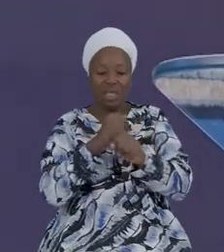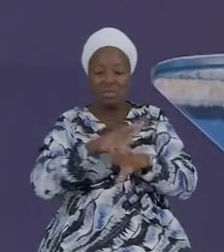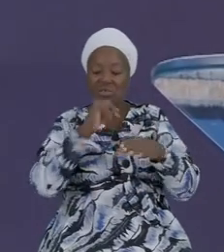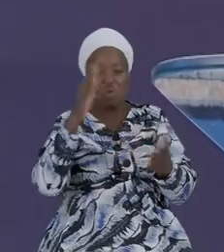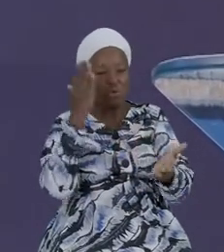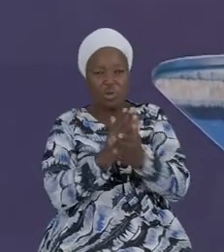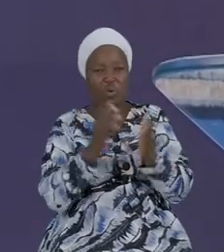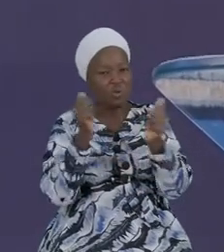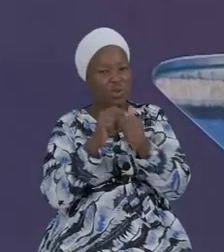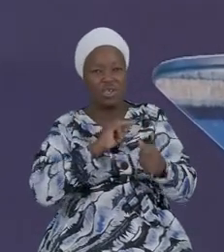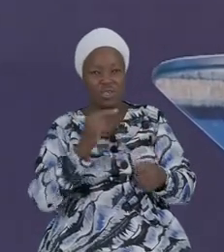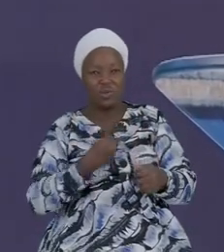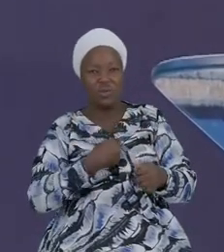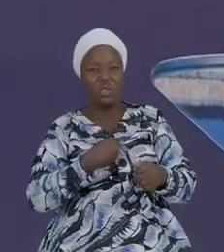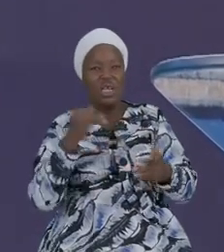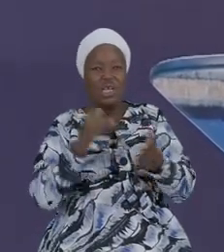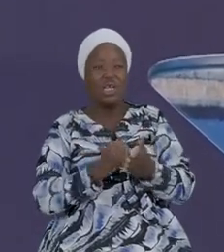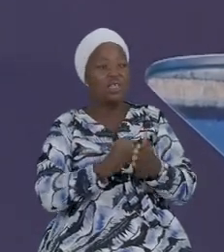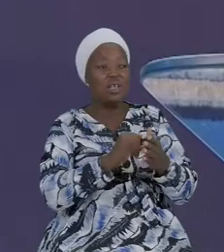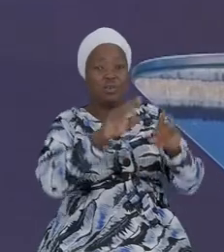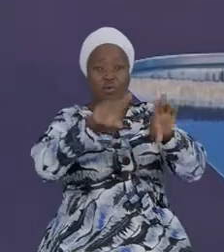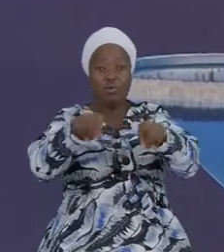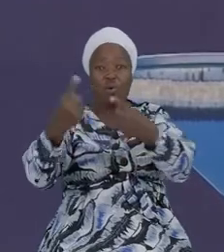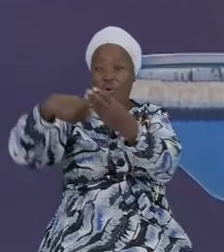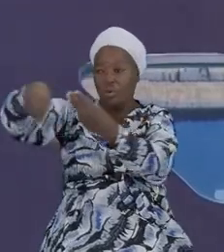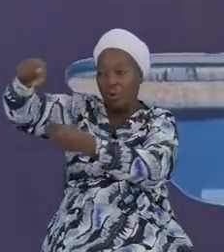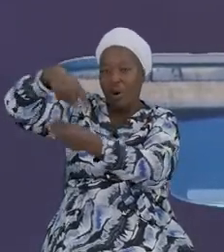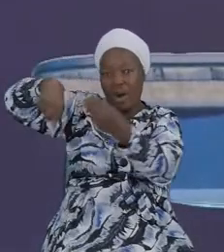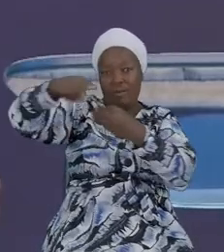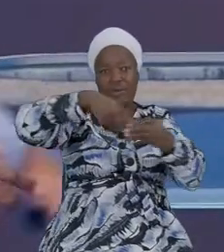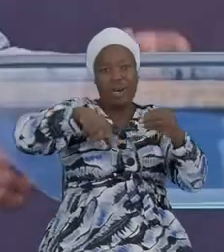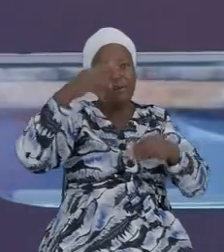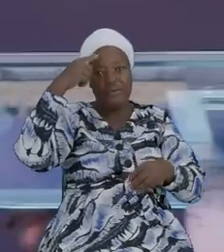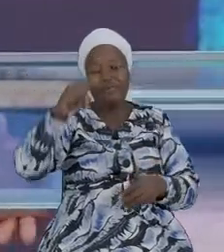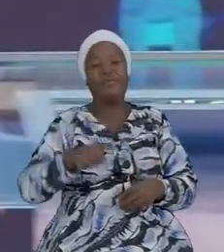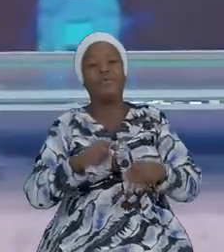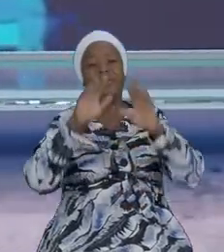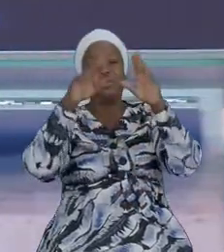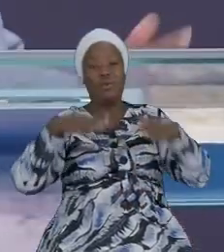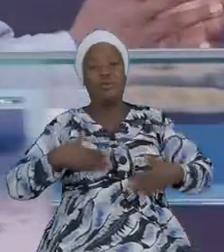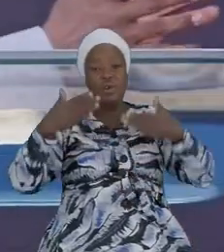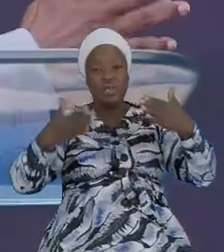stop with us. Reverberating miracles for rejoicing captives.